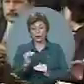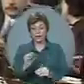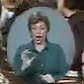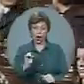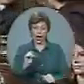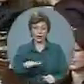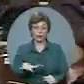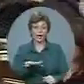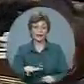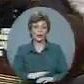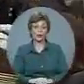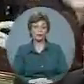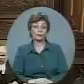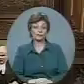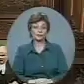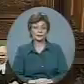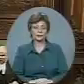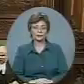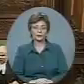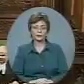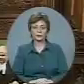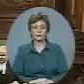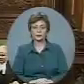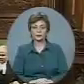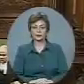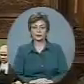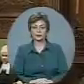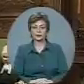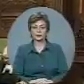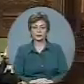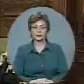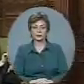honourable member for Etobicoke Lakeshore.